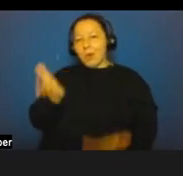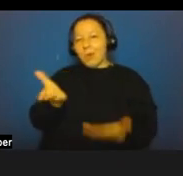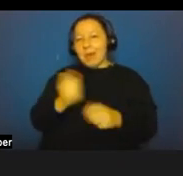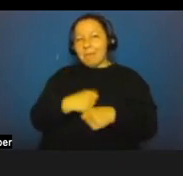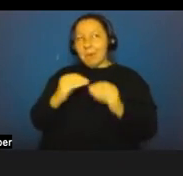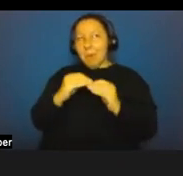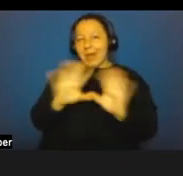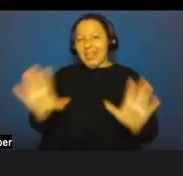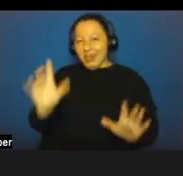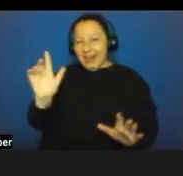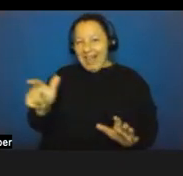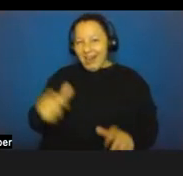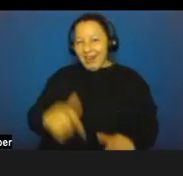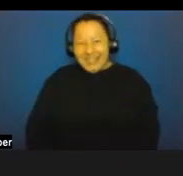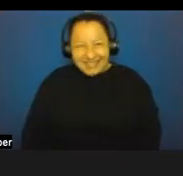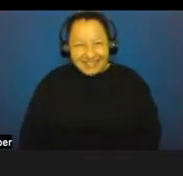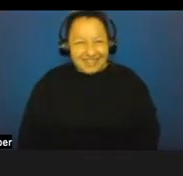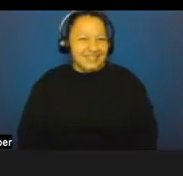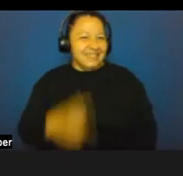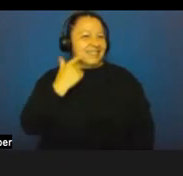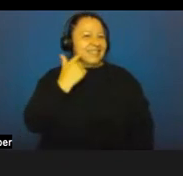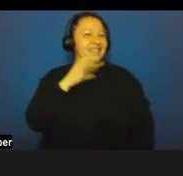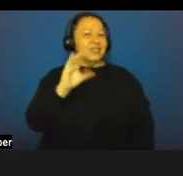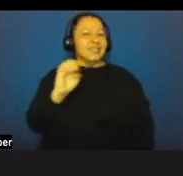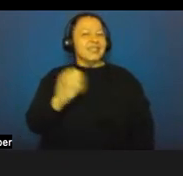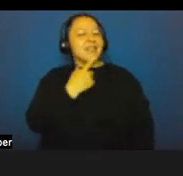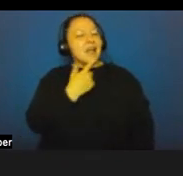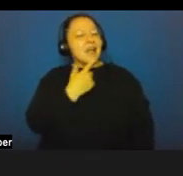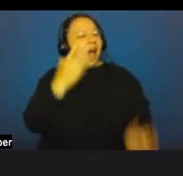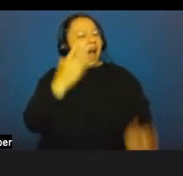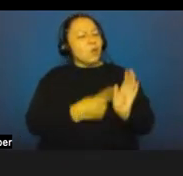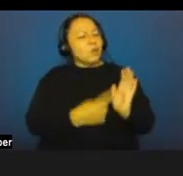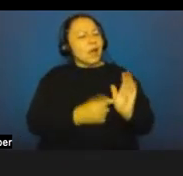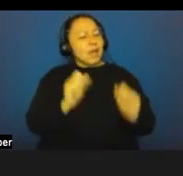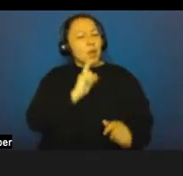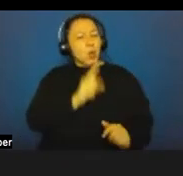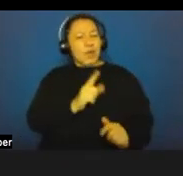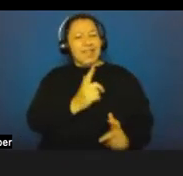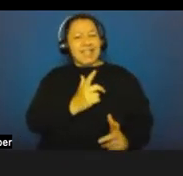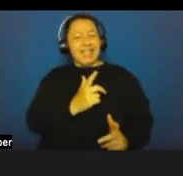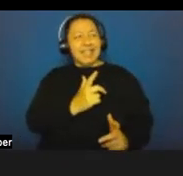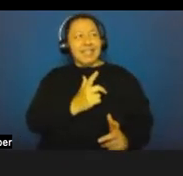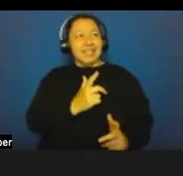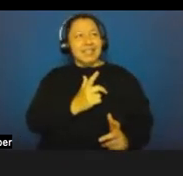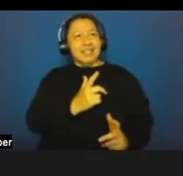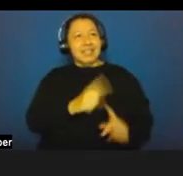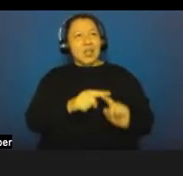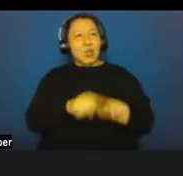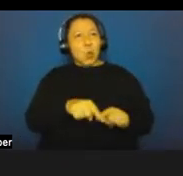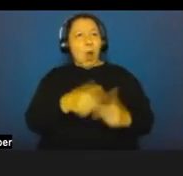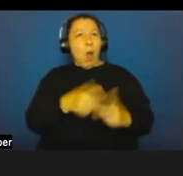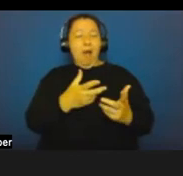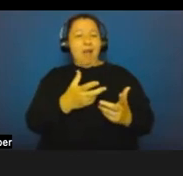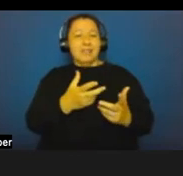then. And I know sometimes it can be really nuanced in terms of like